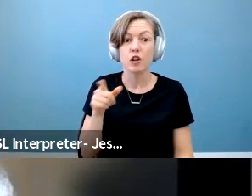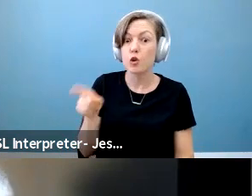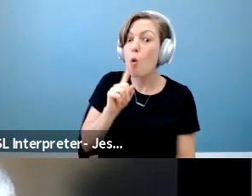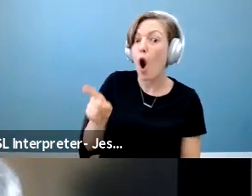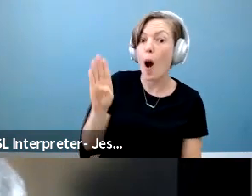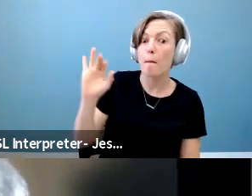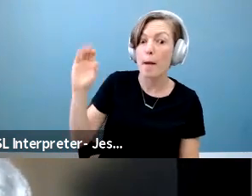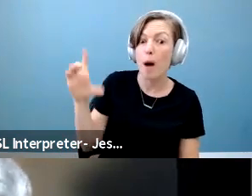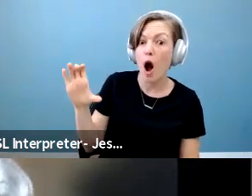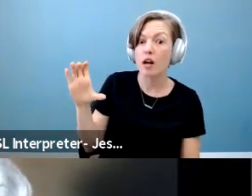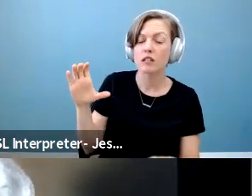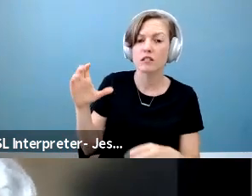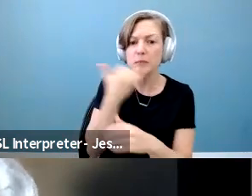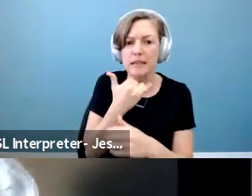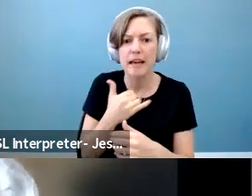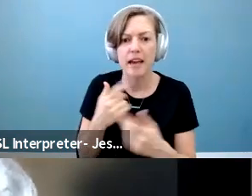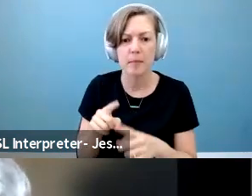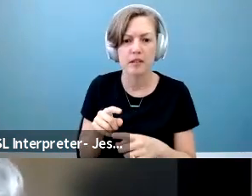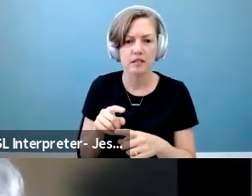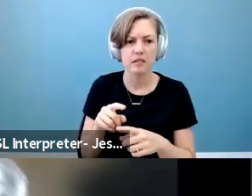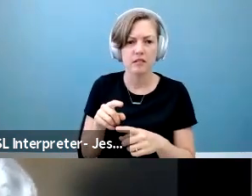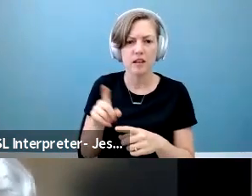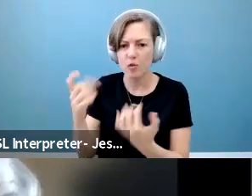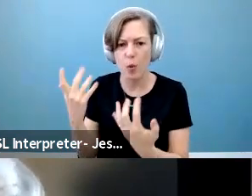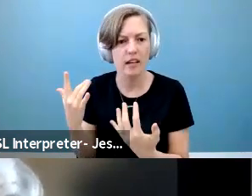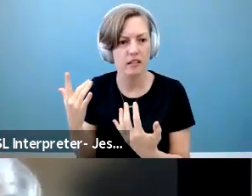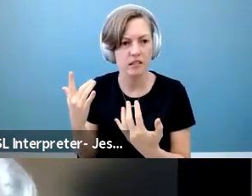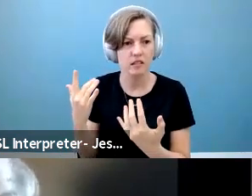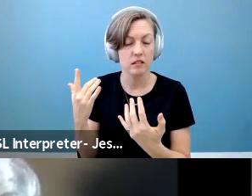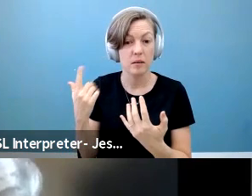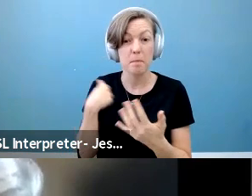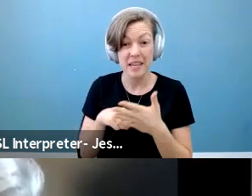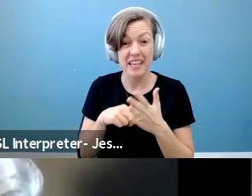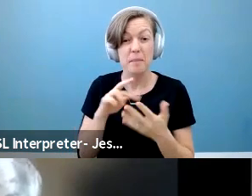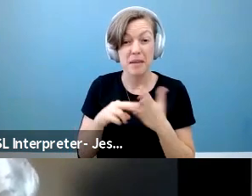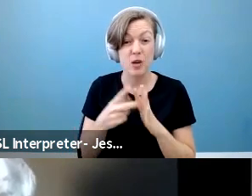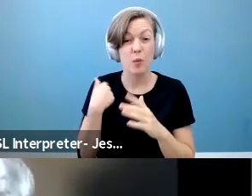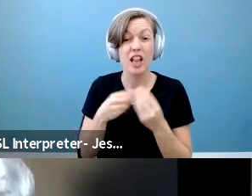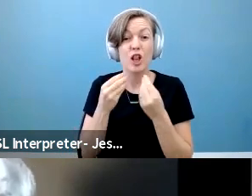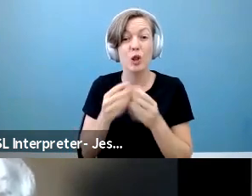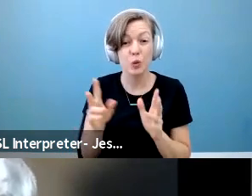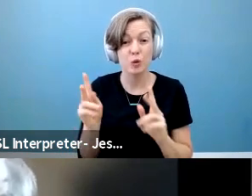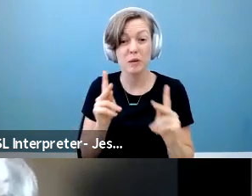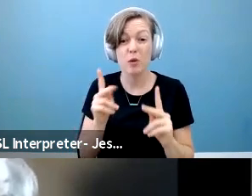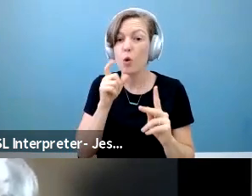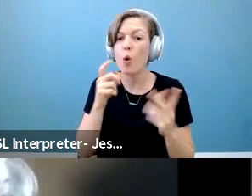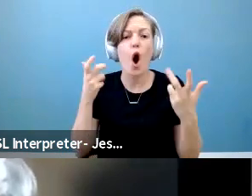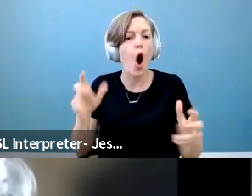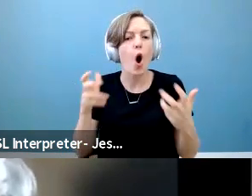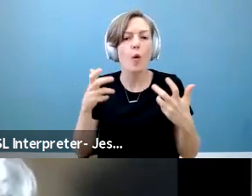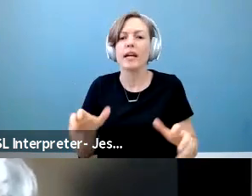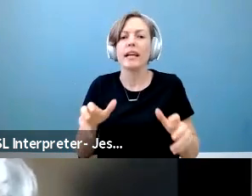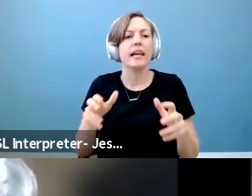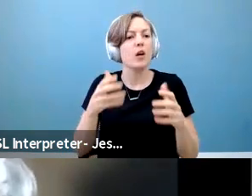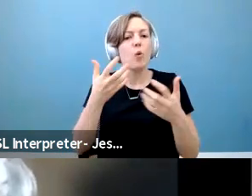mistake happened, you're gonna have to wait. We lose people who already have generations of mistrust with the